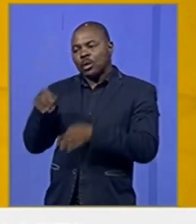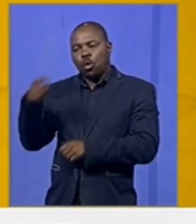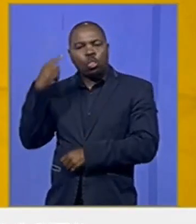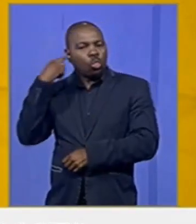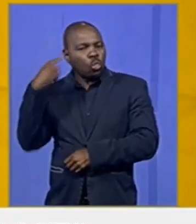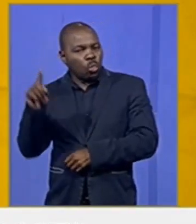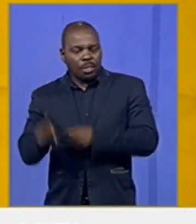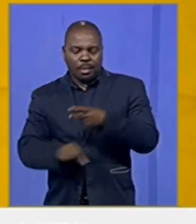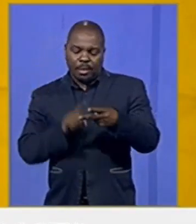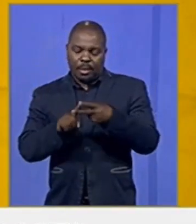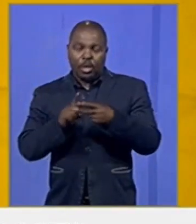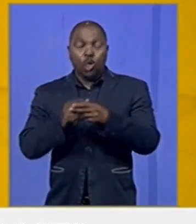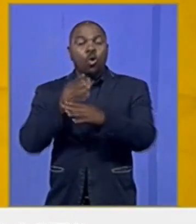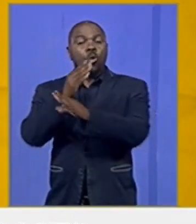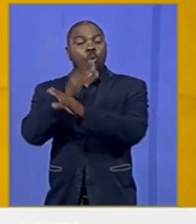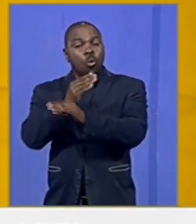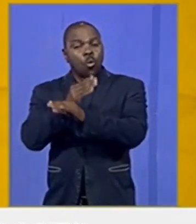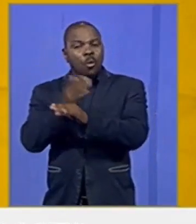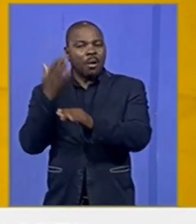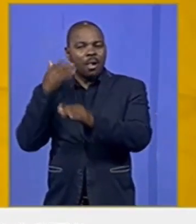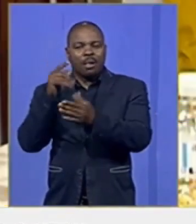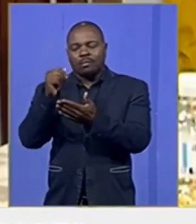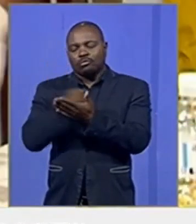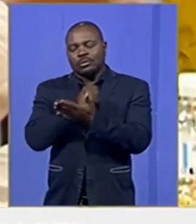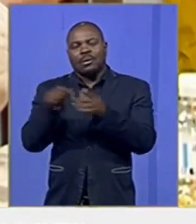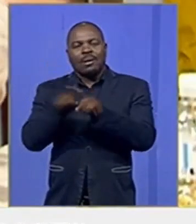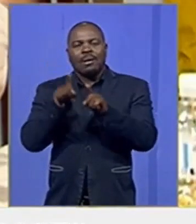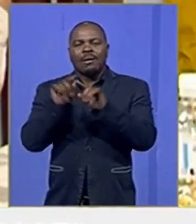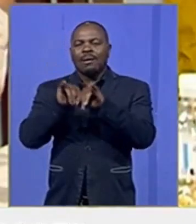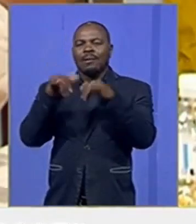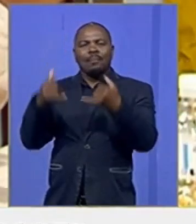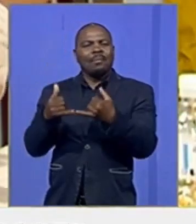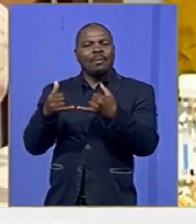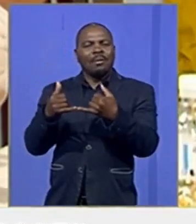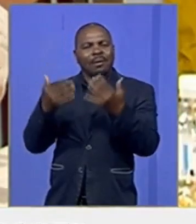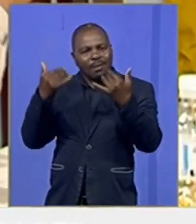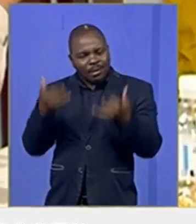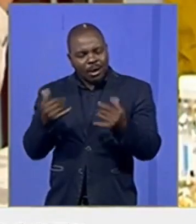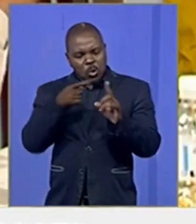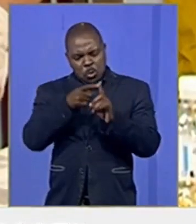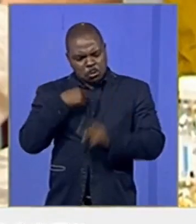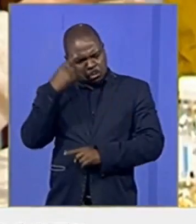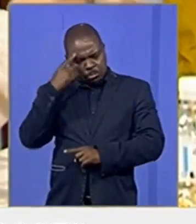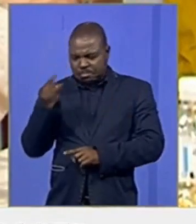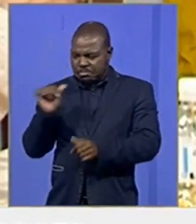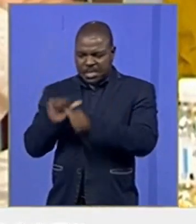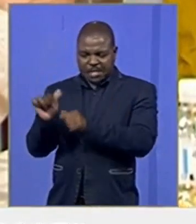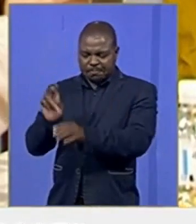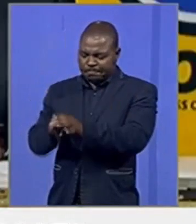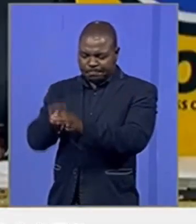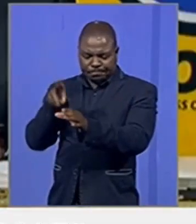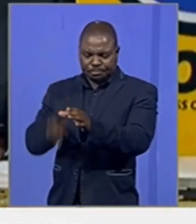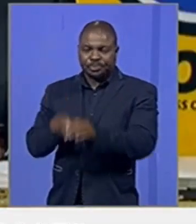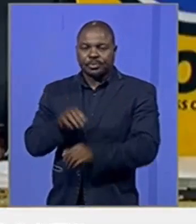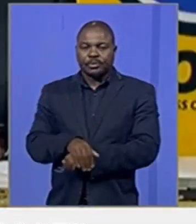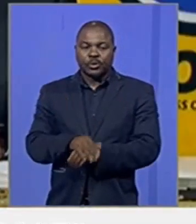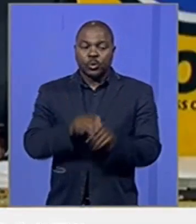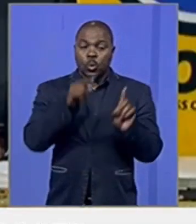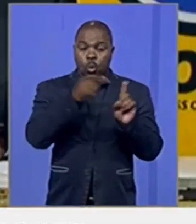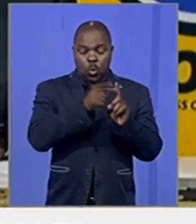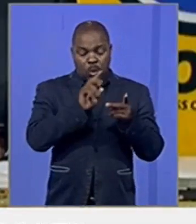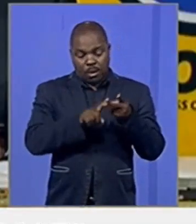COPE ile ya ingwadiša bjalo ka khamphane e le go seo se bakilego gore a tlogelane le mokgatlo woo. Bloem o